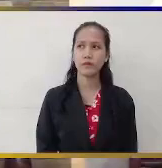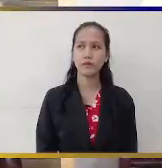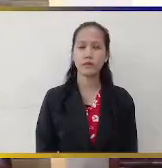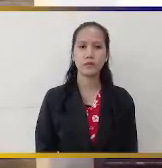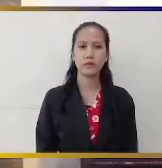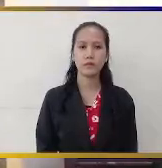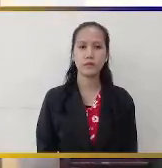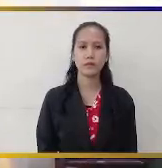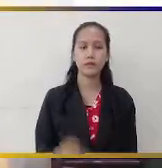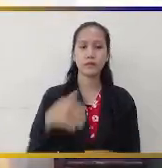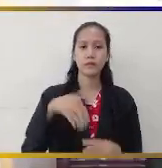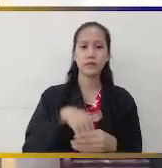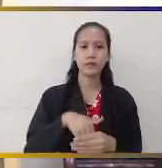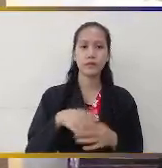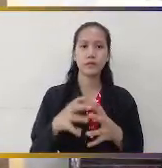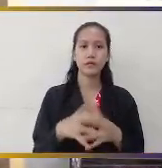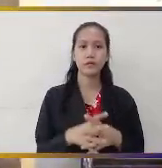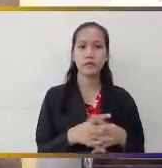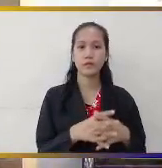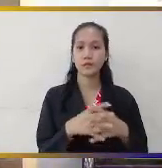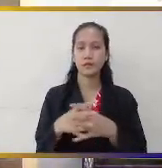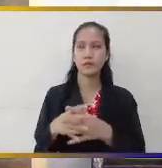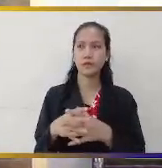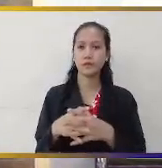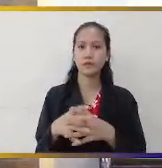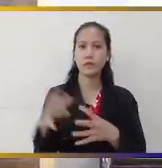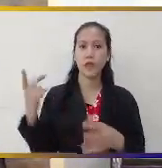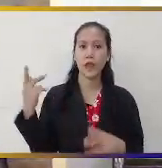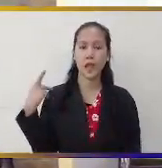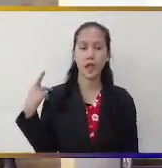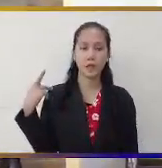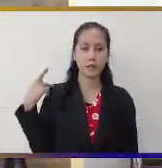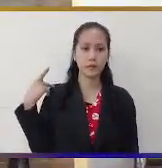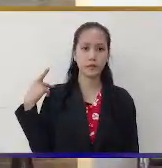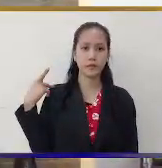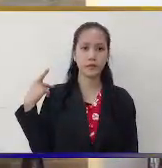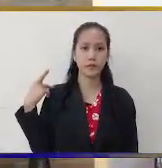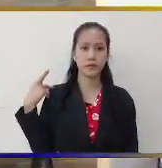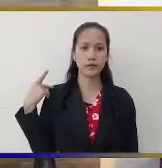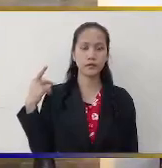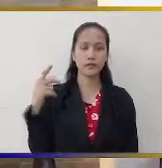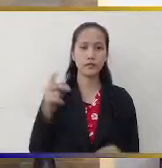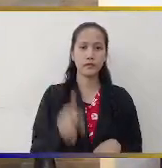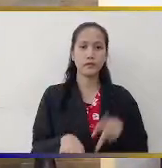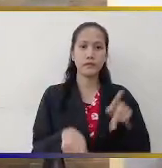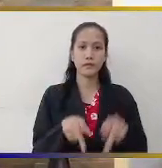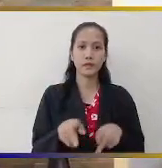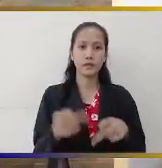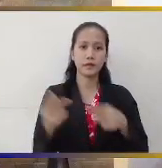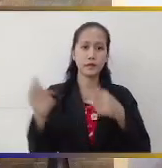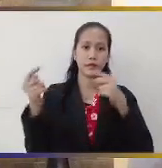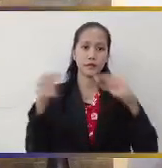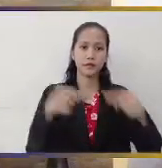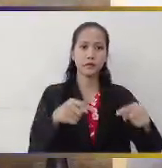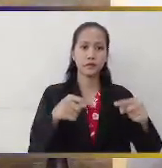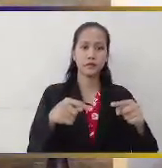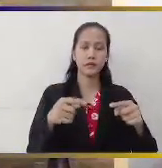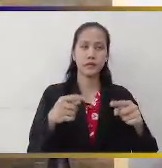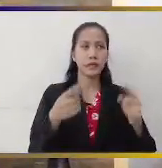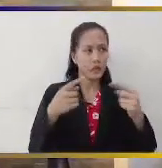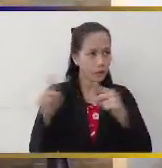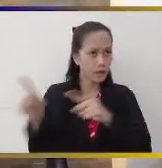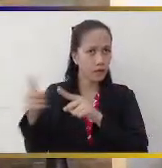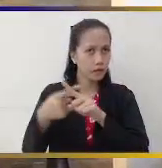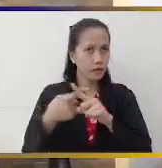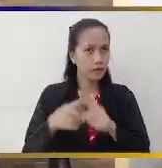In America, there was people coming from Europe looking for